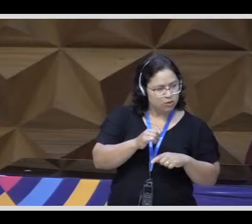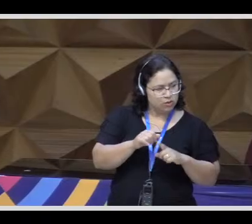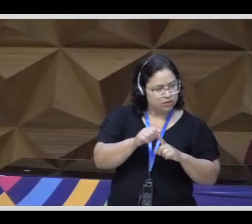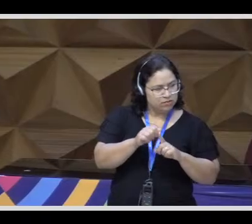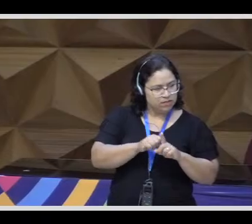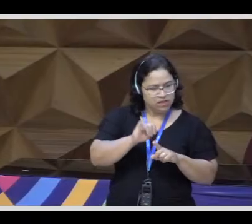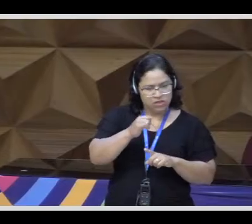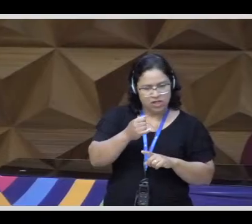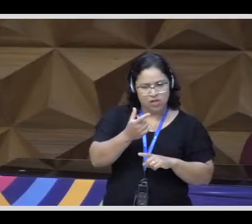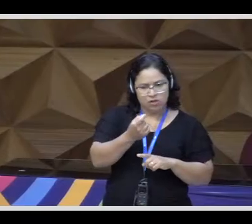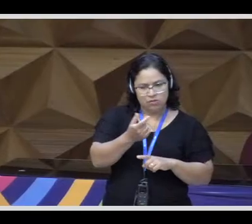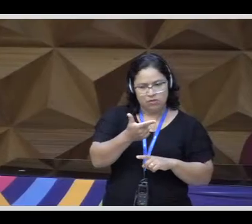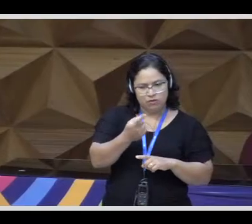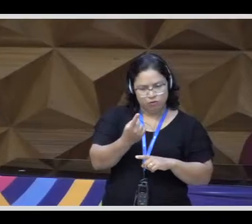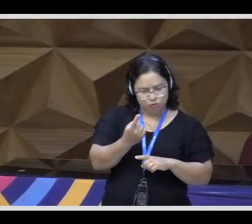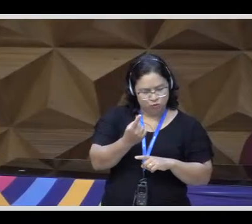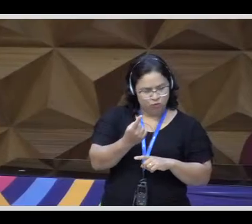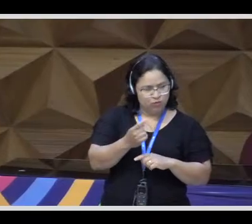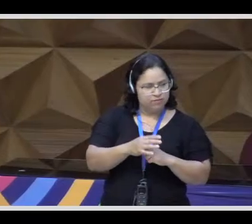2021.